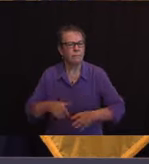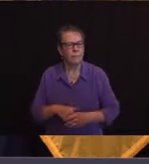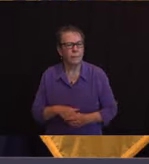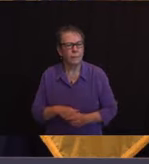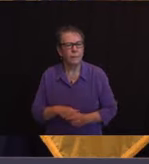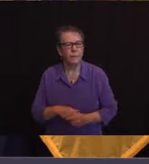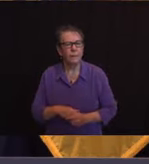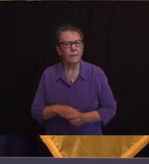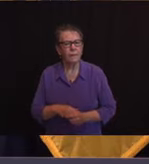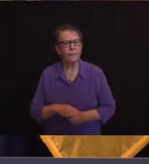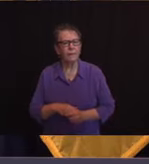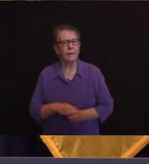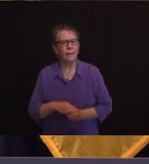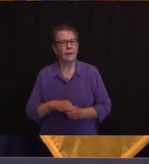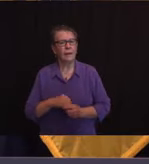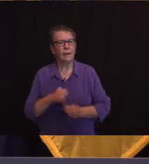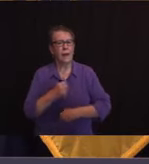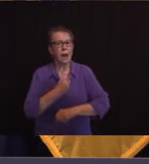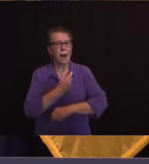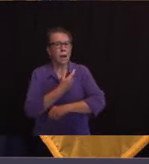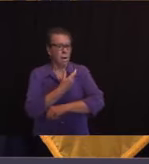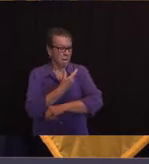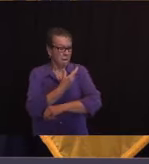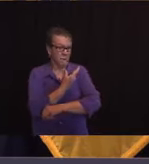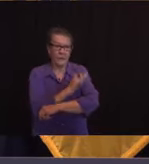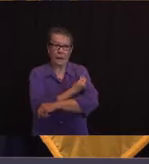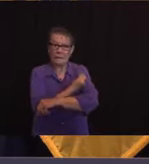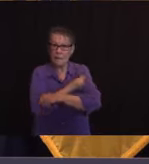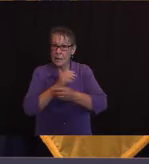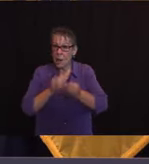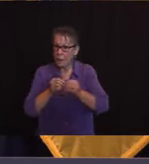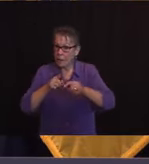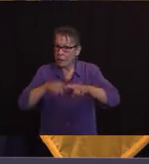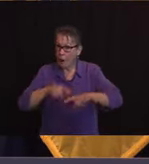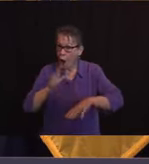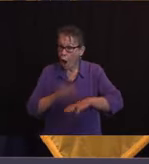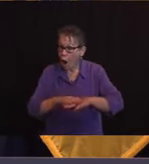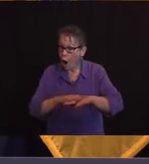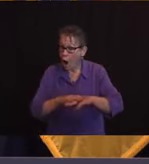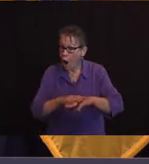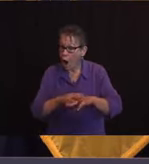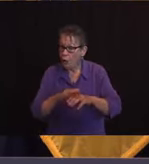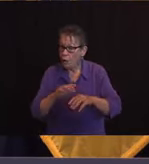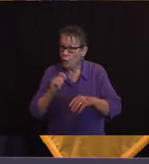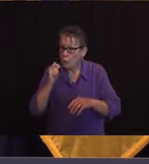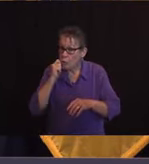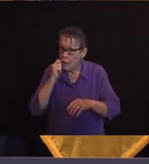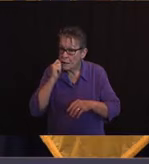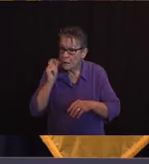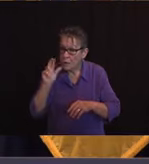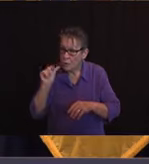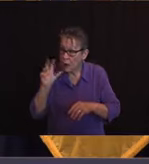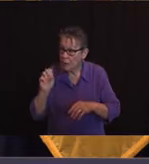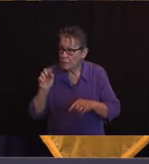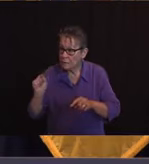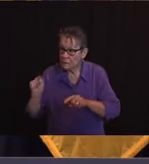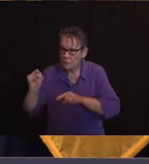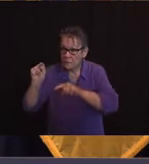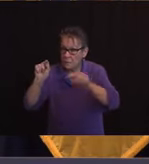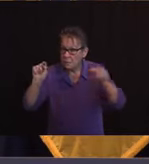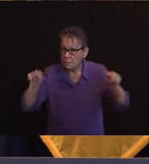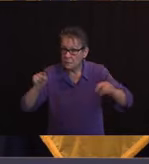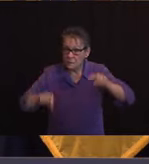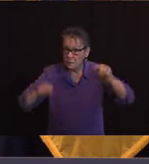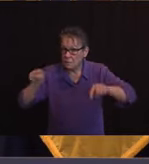makeup of those counties? And lastly, for the Governor, I know you just had your reaction to the little uptick that we have, even though today's numbers are